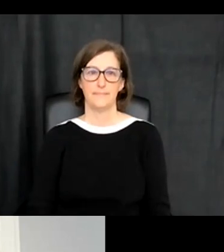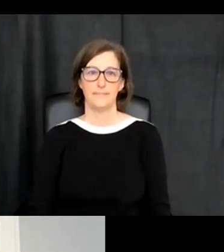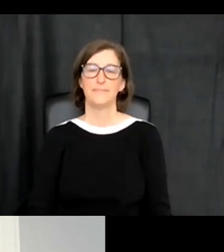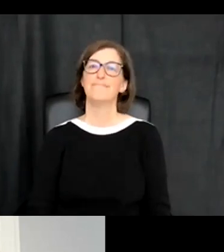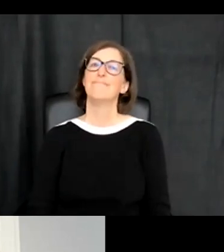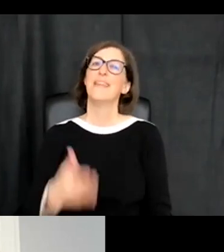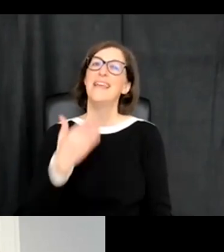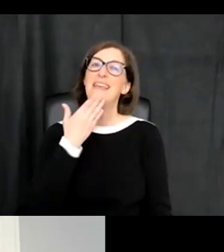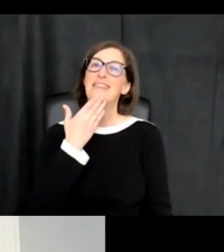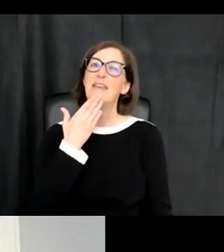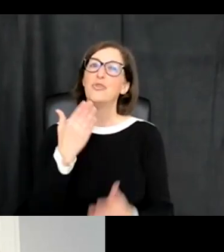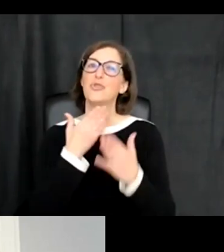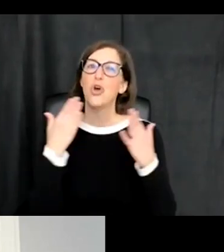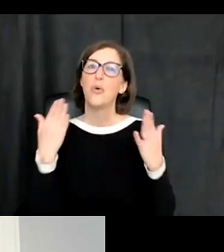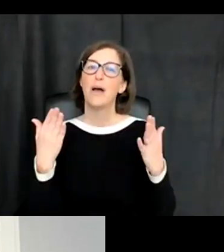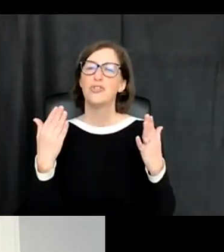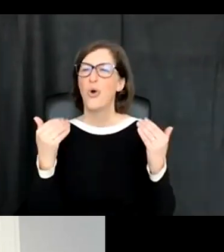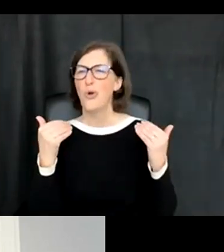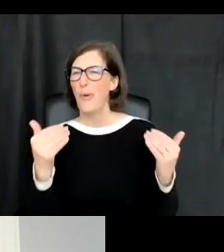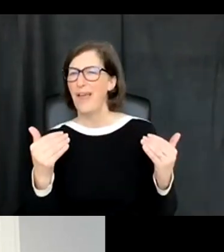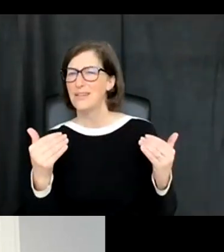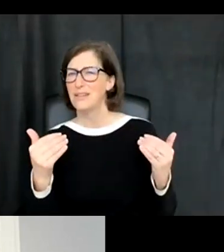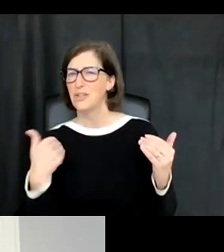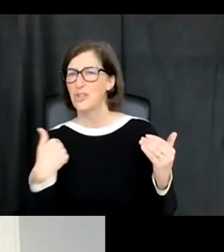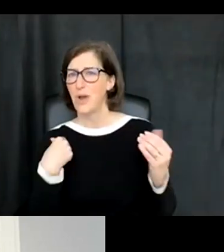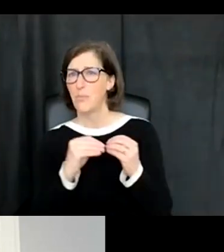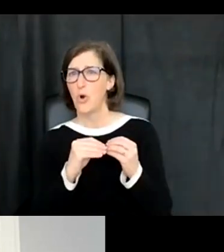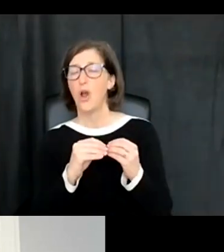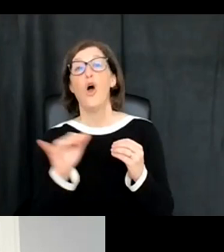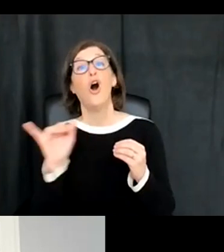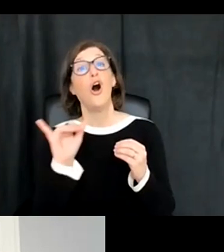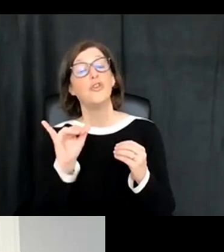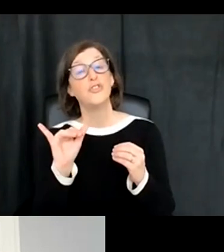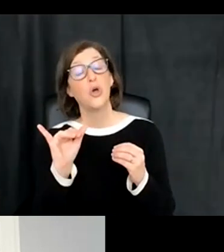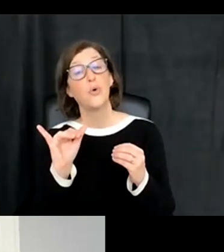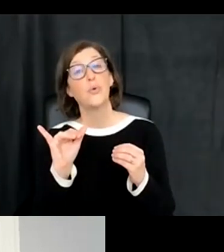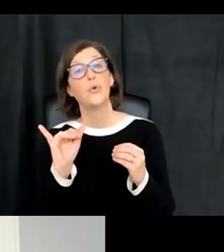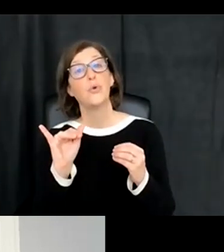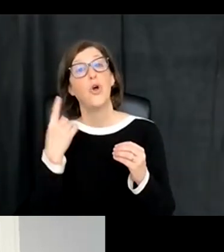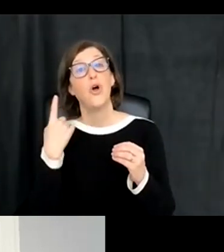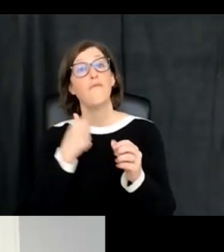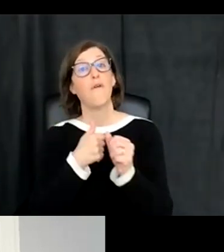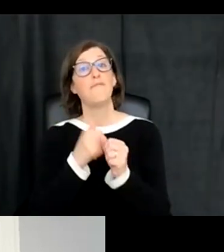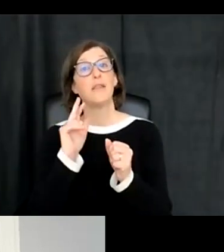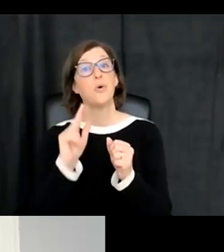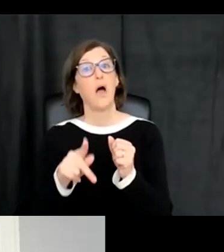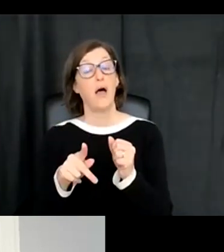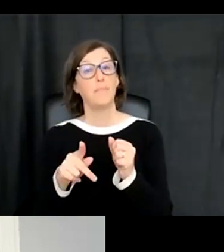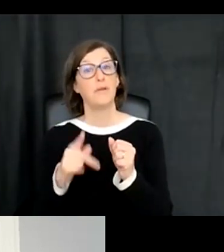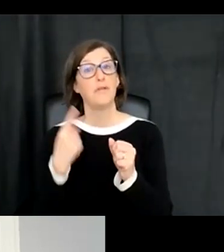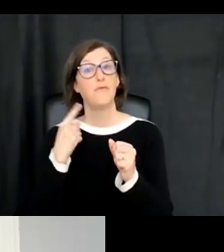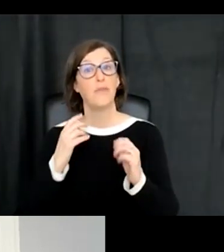Thanks so much, Angeline. Oh, go ahead. And with regards to follow up of the